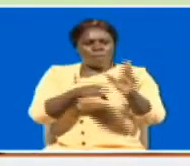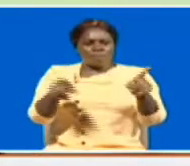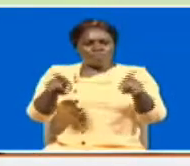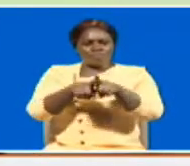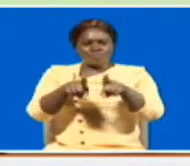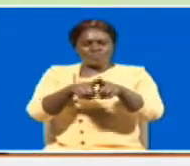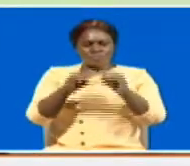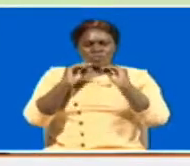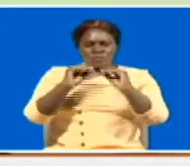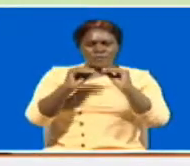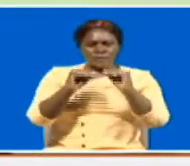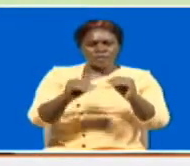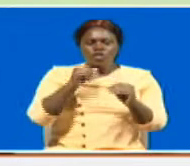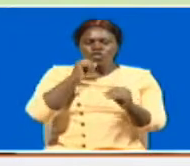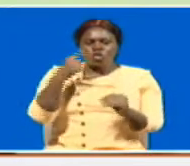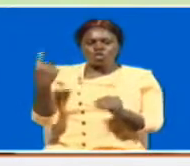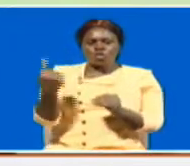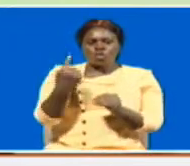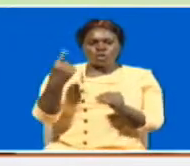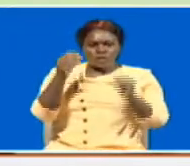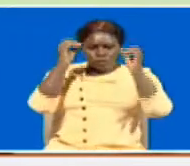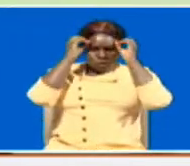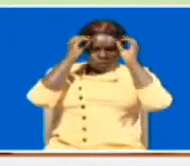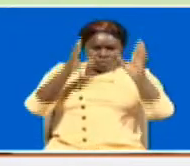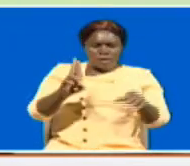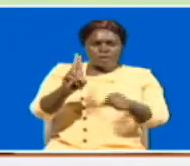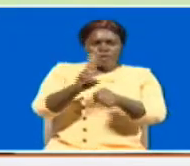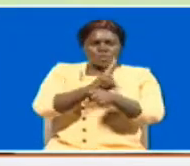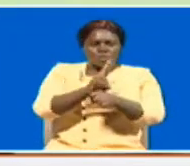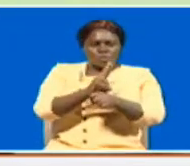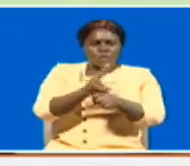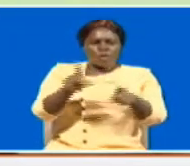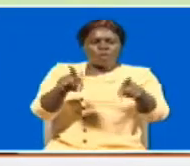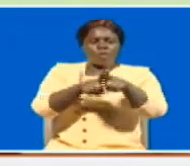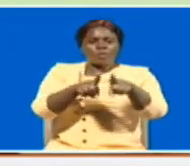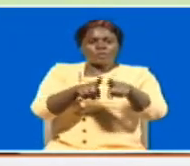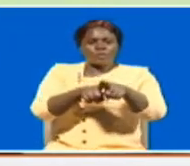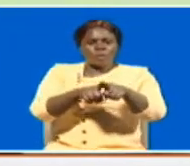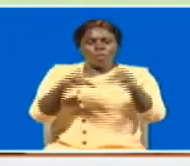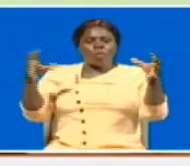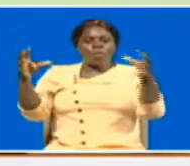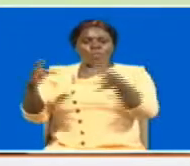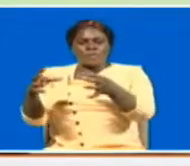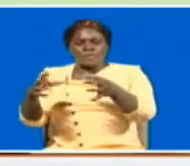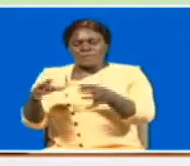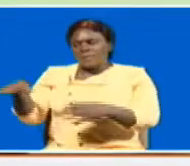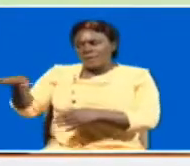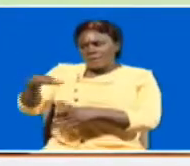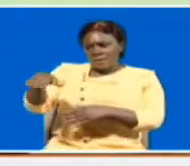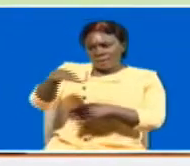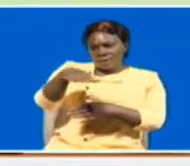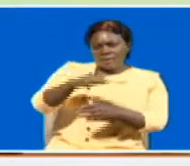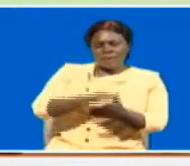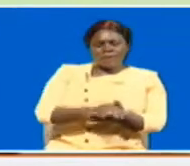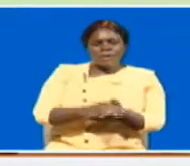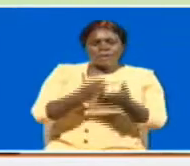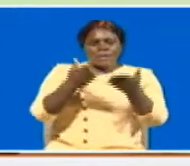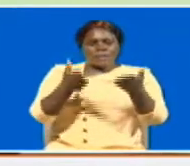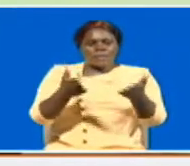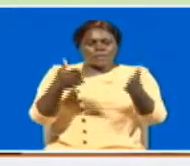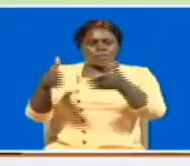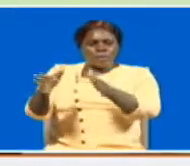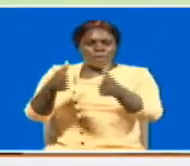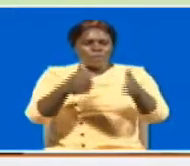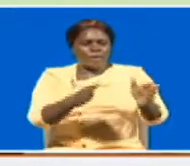also will teach not just the students in this school, but also the community around. These are